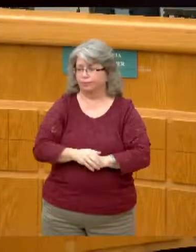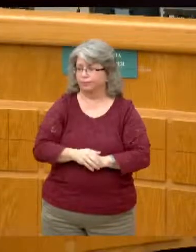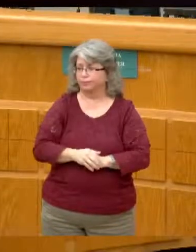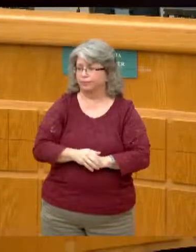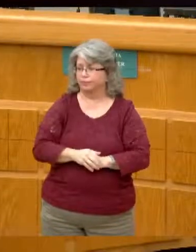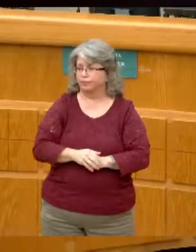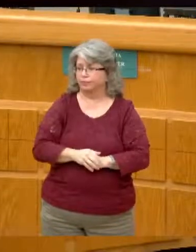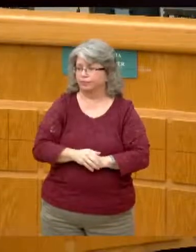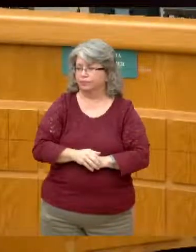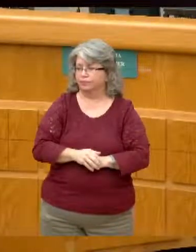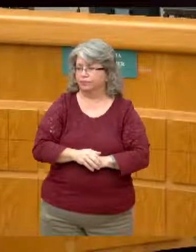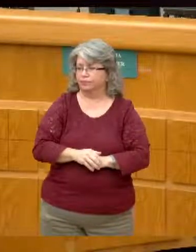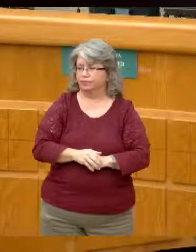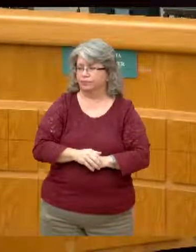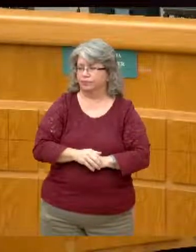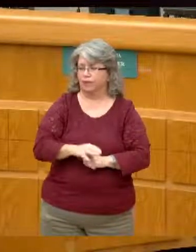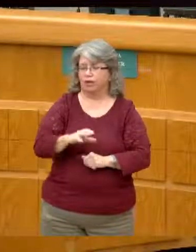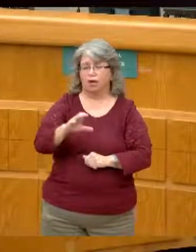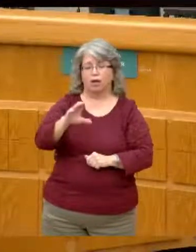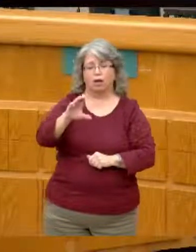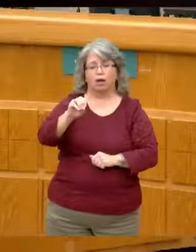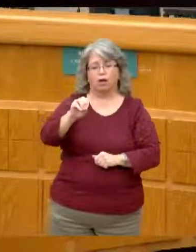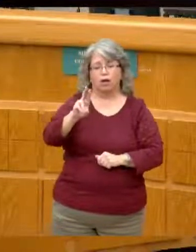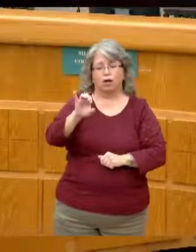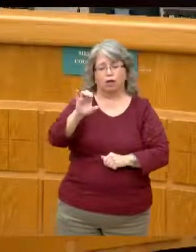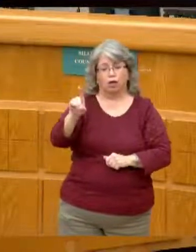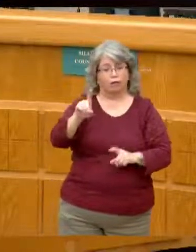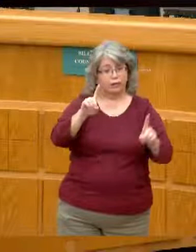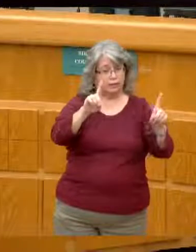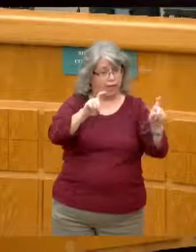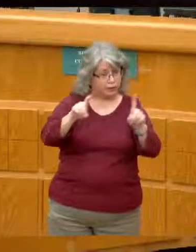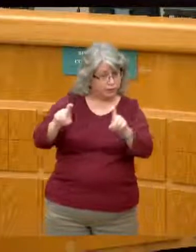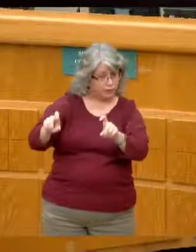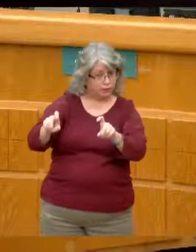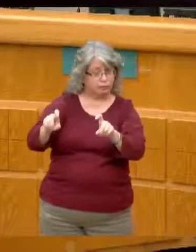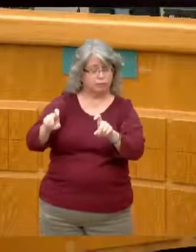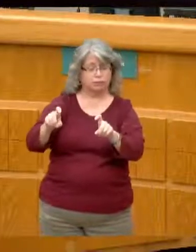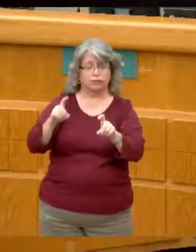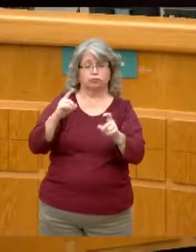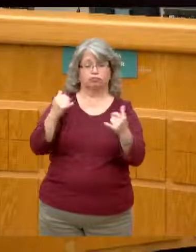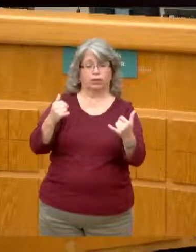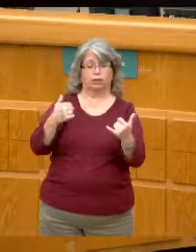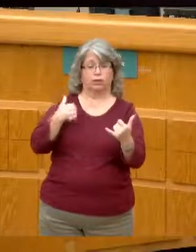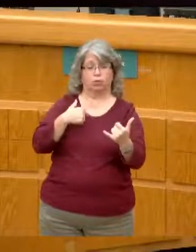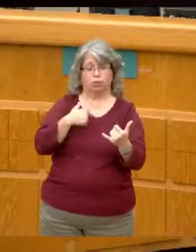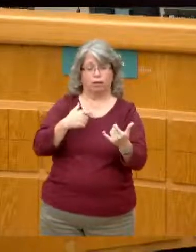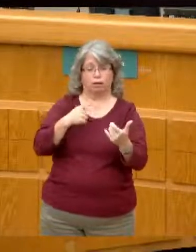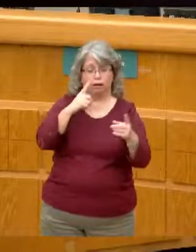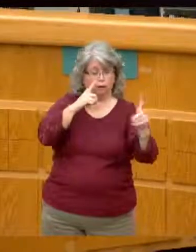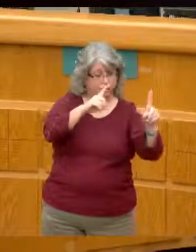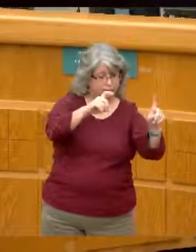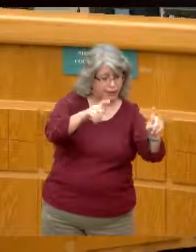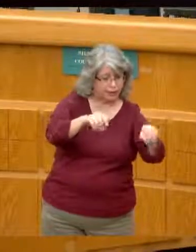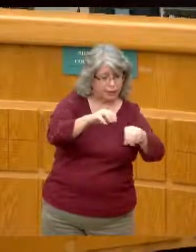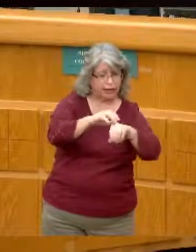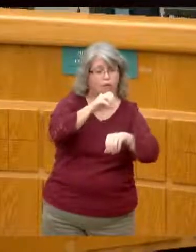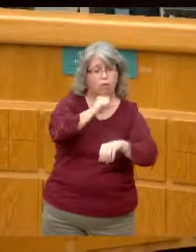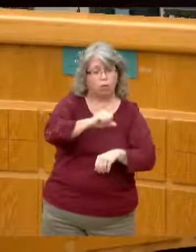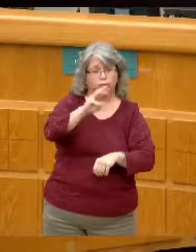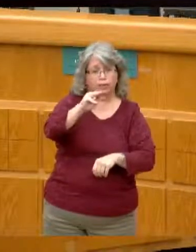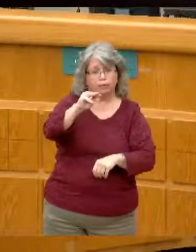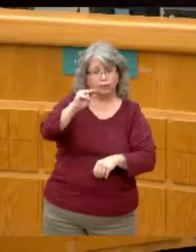Our COVID testing. So as of right now, we will be collecting samples at the old Christmas Spawn Memorial Hospital parking